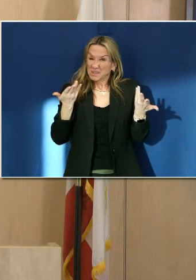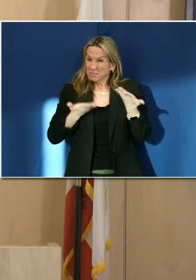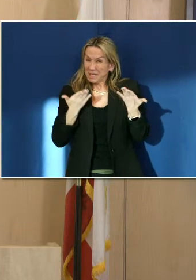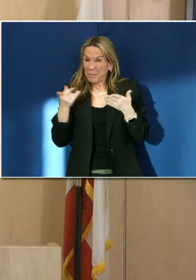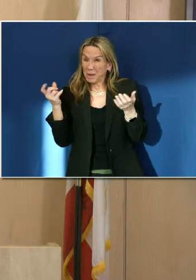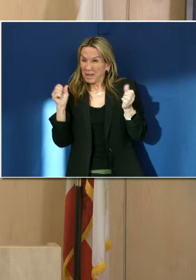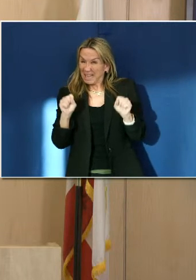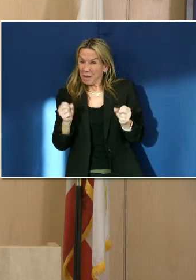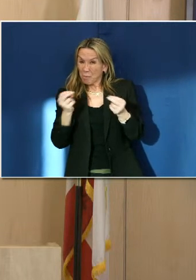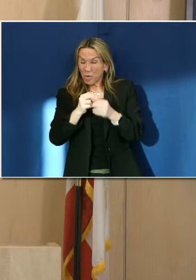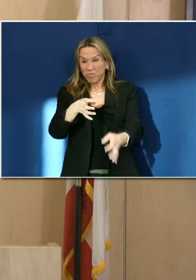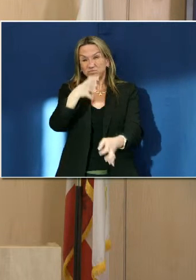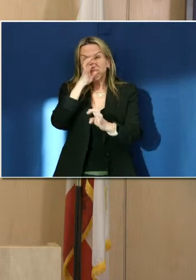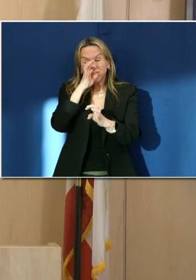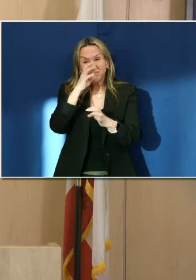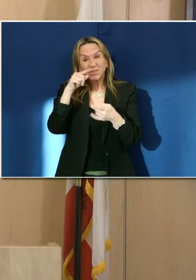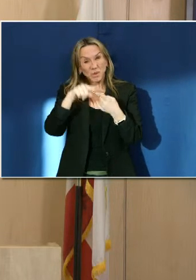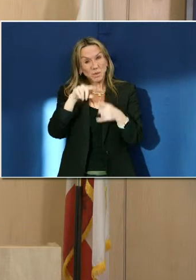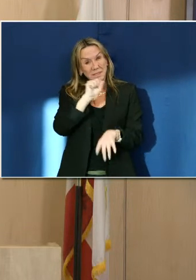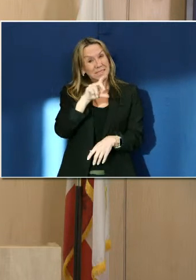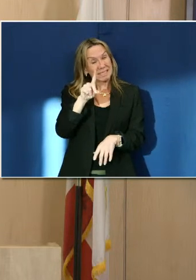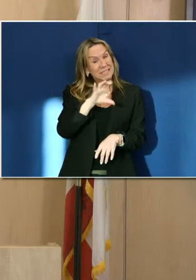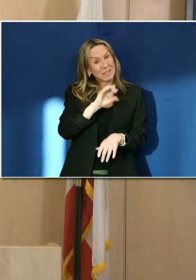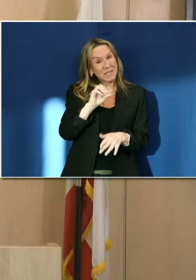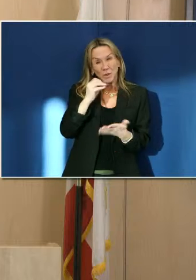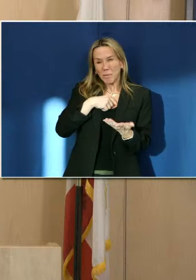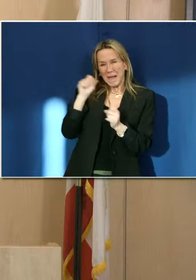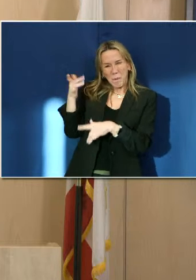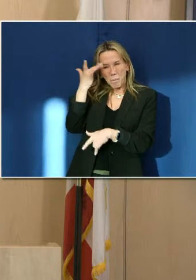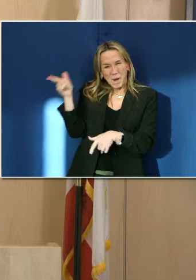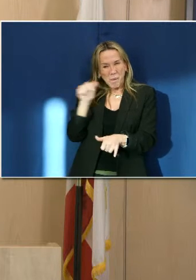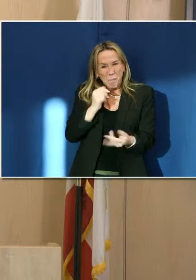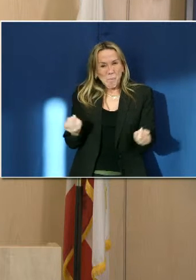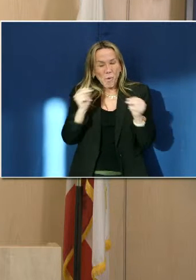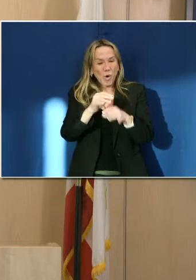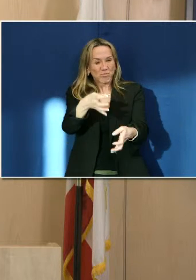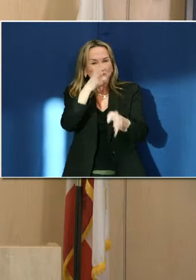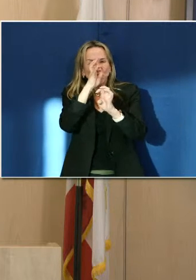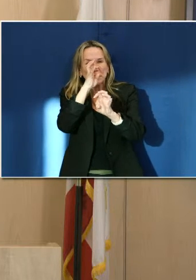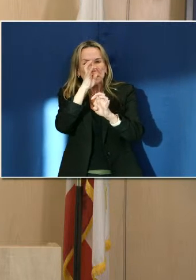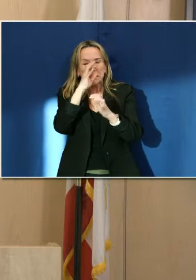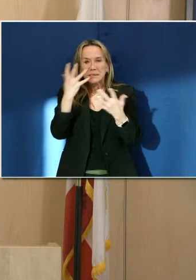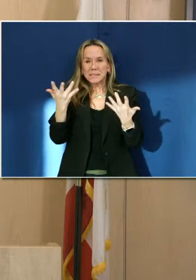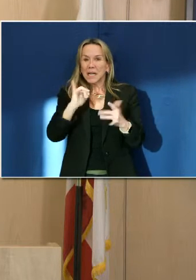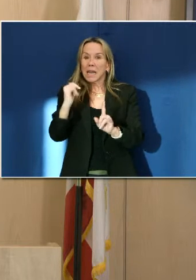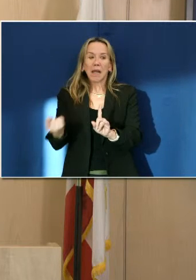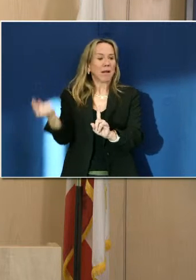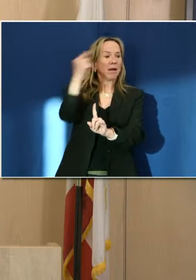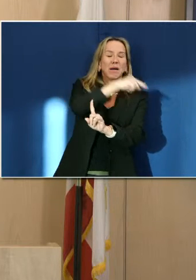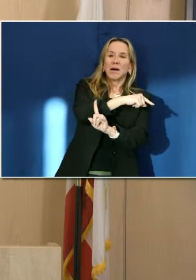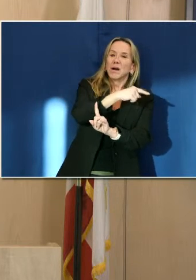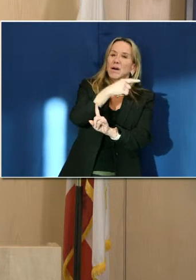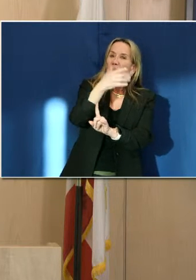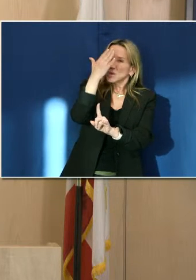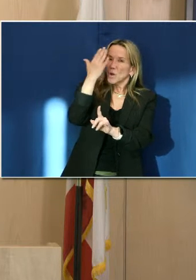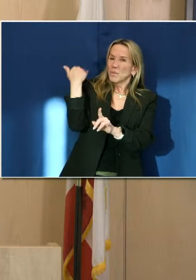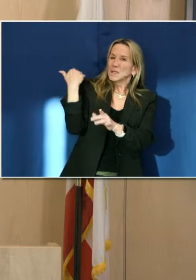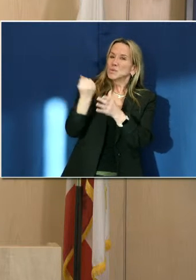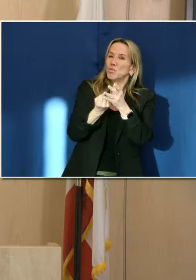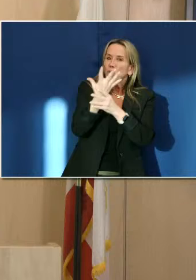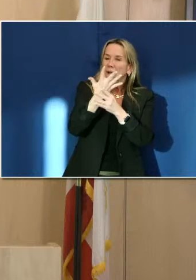prescriptive here in San Diego County if we wanted to be. So the question is, why aren't we being, why aren't we returning to more like what we saw in the